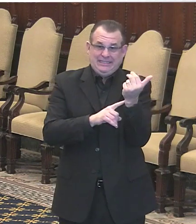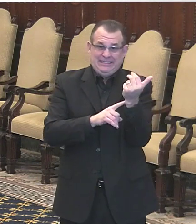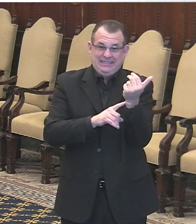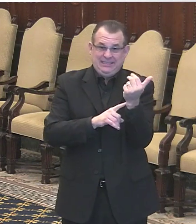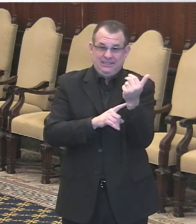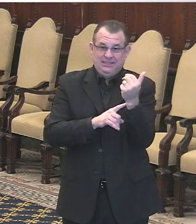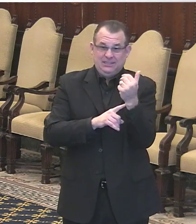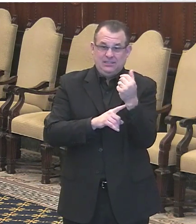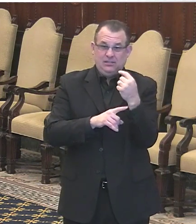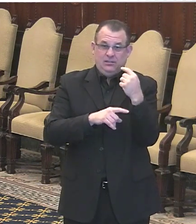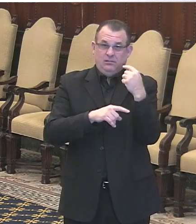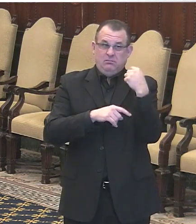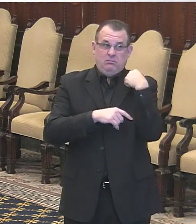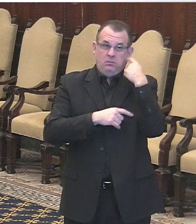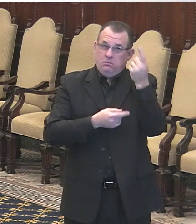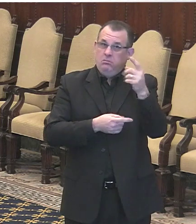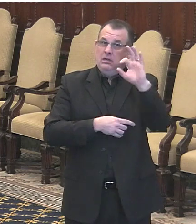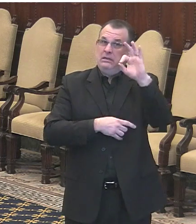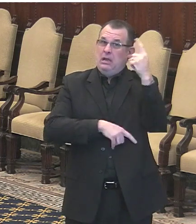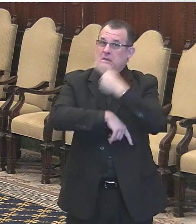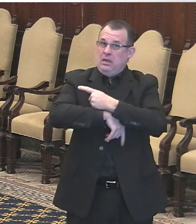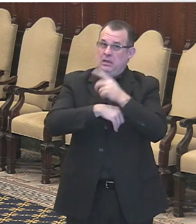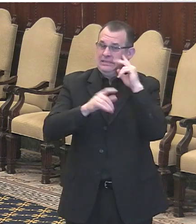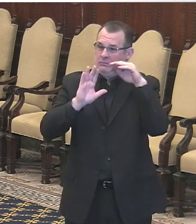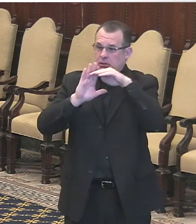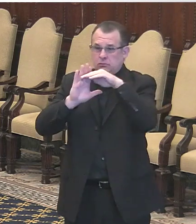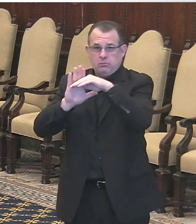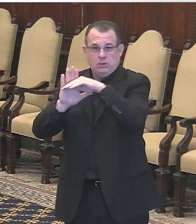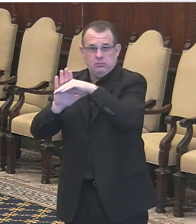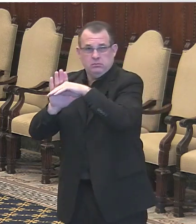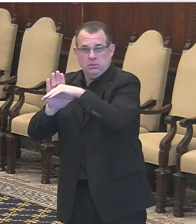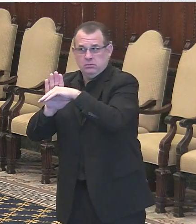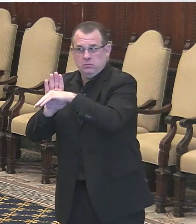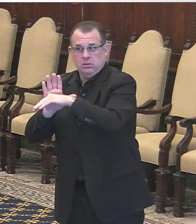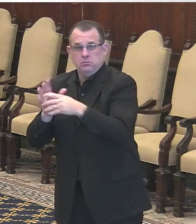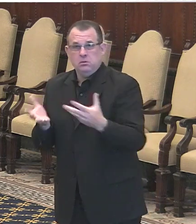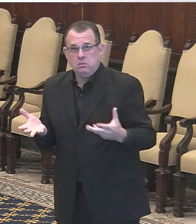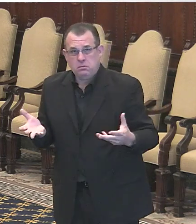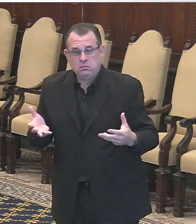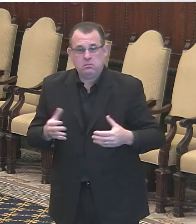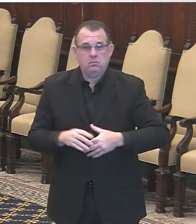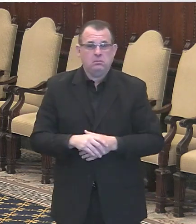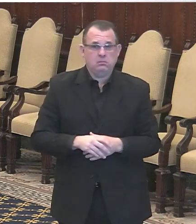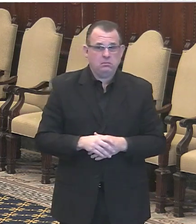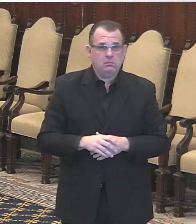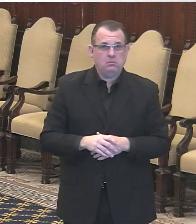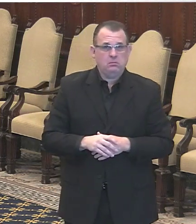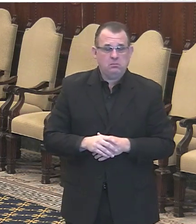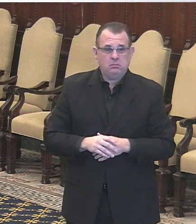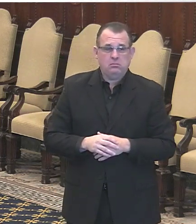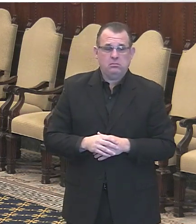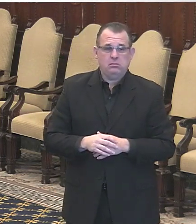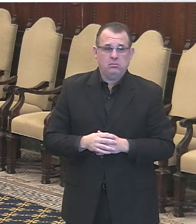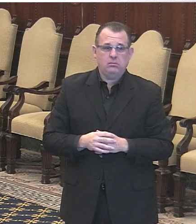there. So clearly, we're past the peak in the hospitals, and that means we have capacity if there were to have another flare-up.